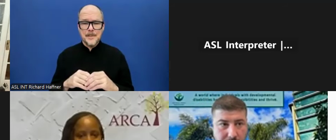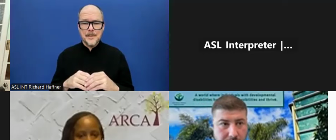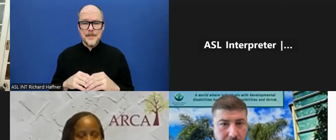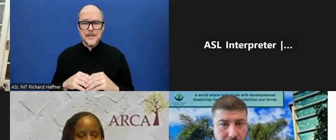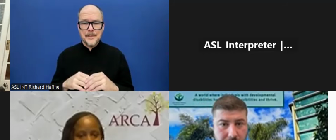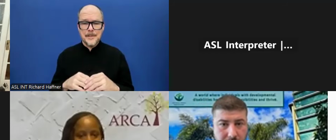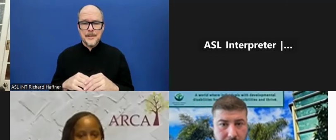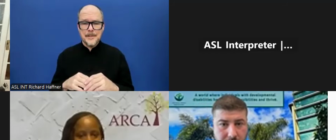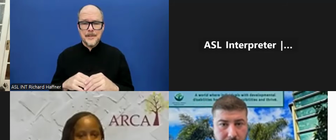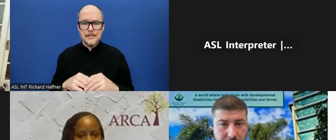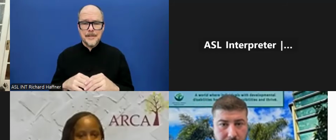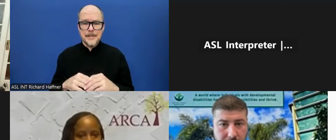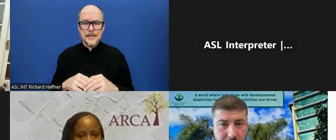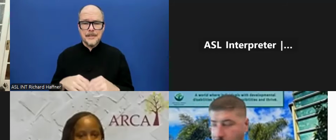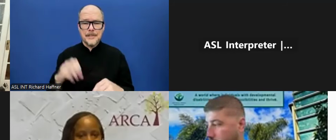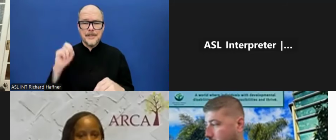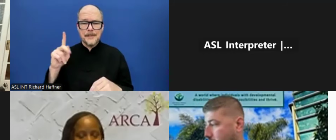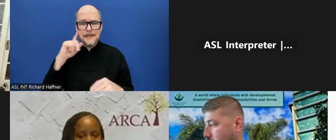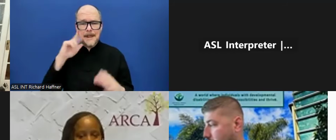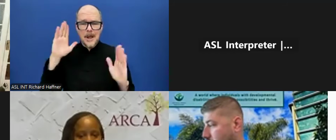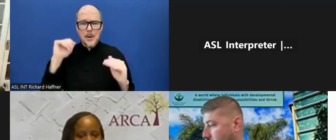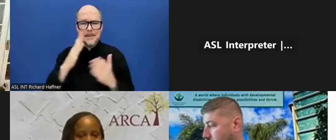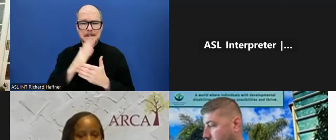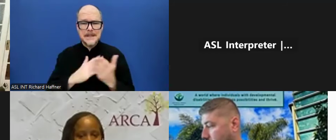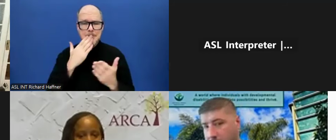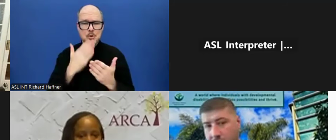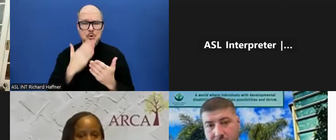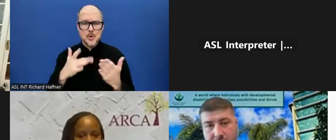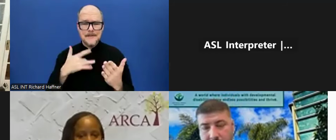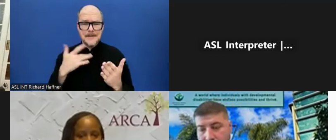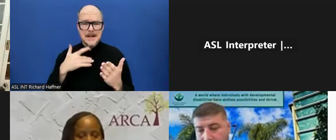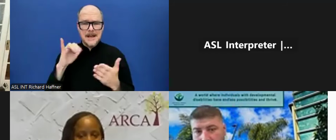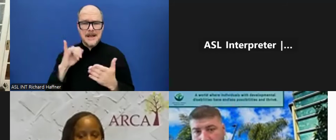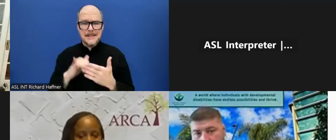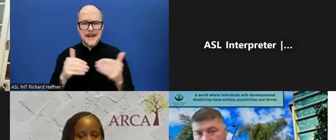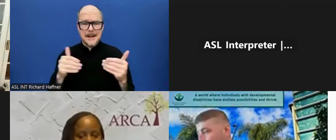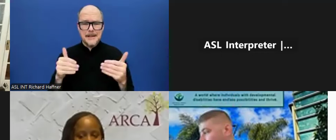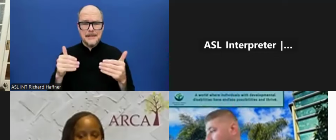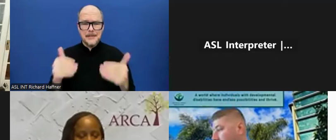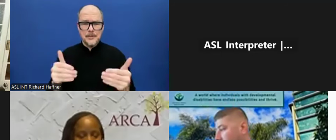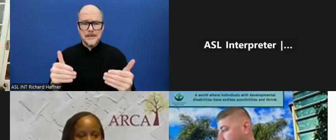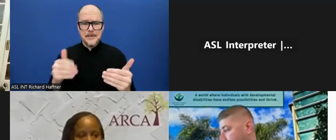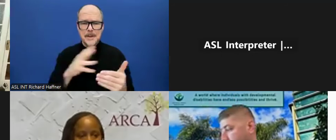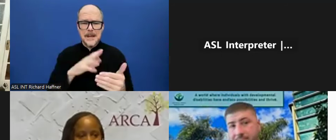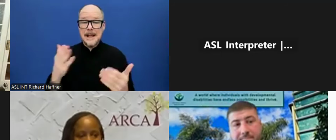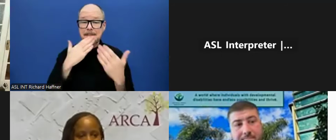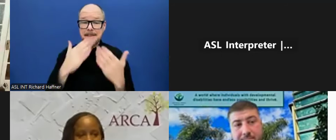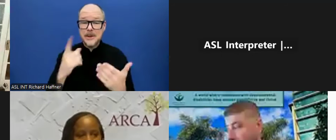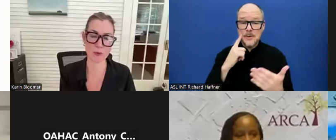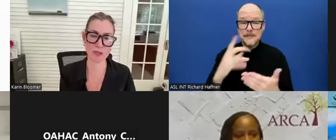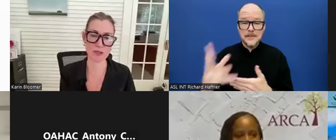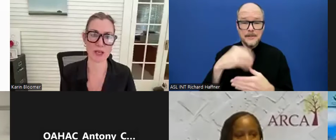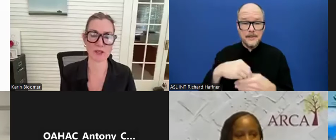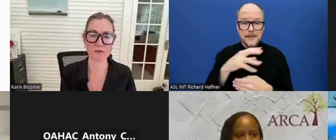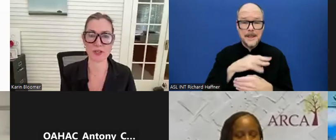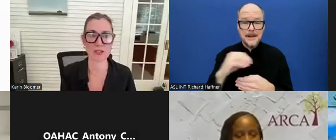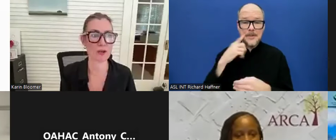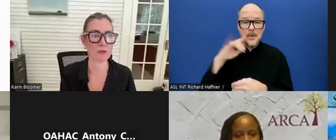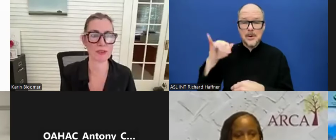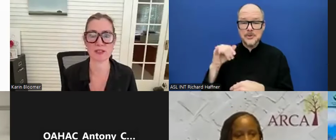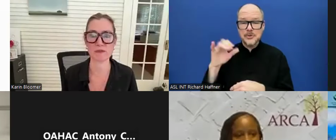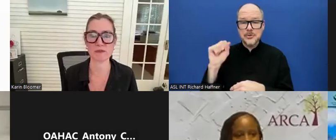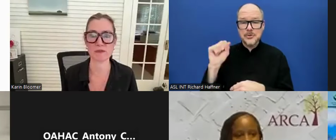Well, I hope there is some good feelings of moving that forward. And thank you for all for participating, and for Jesse Weller and